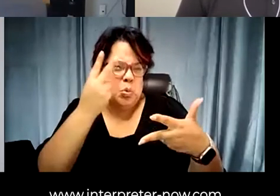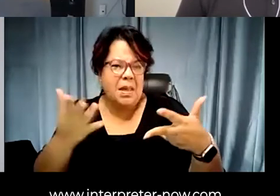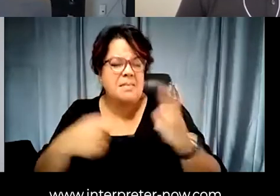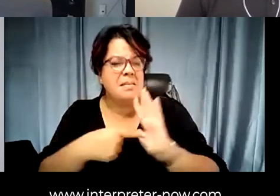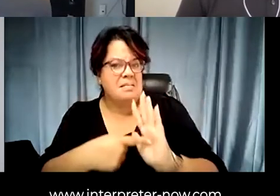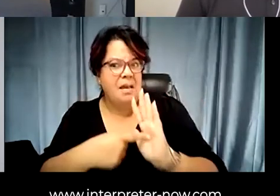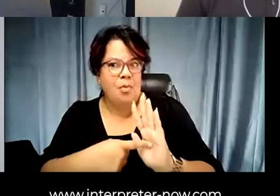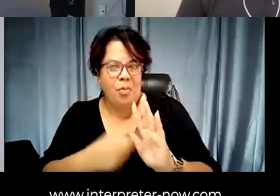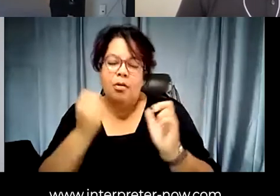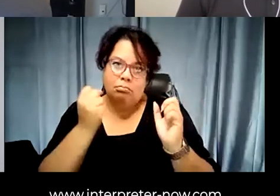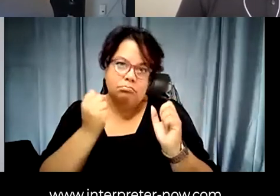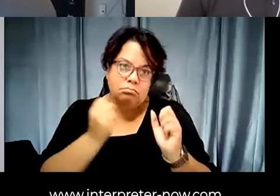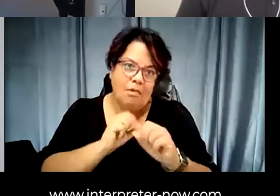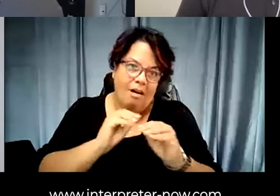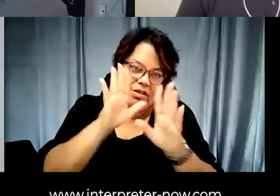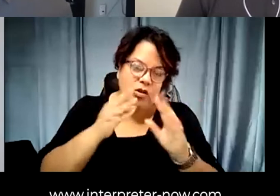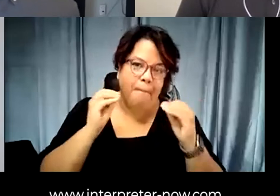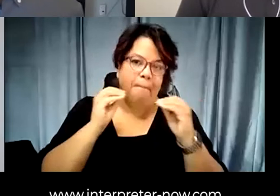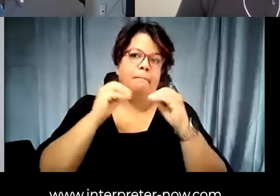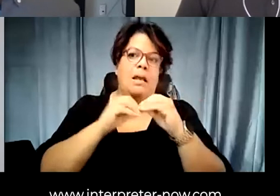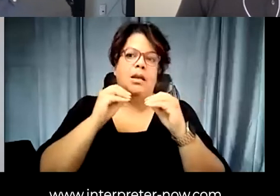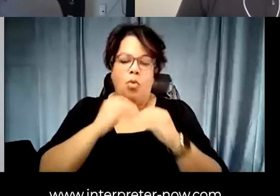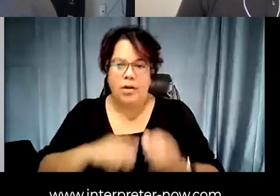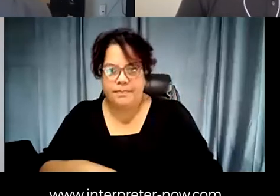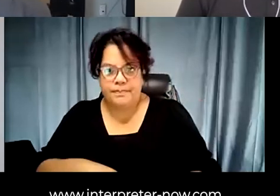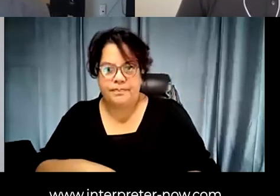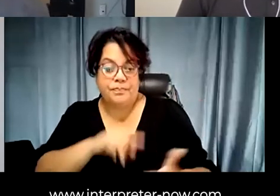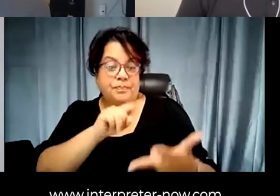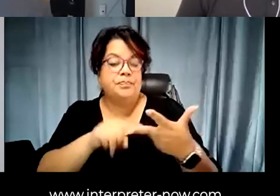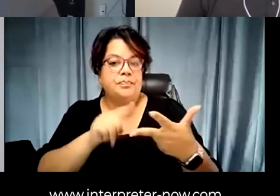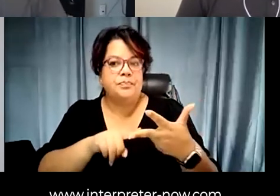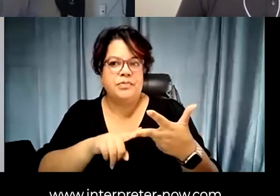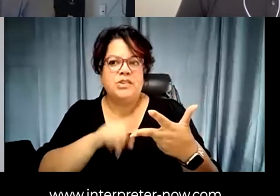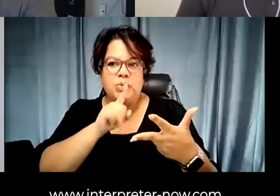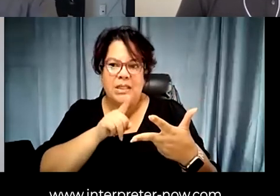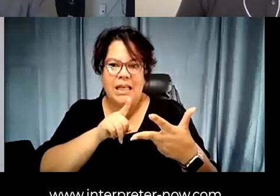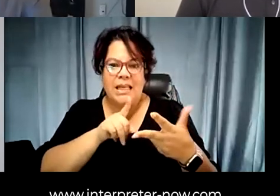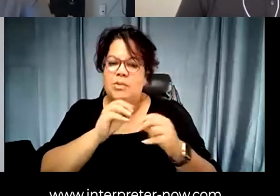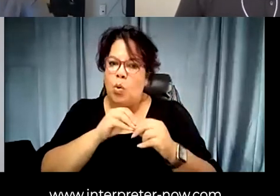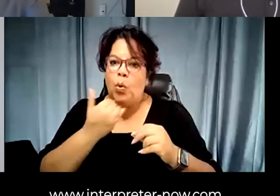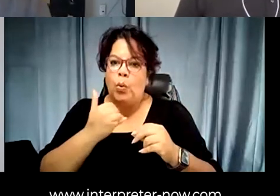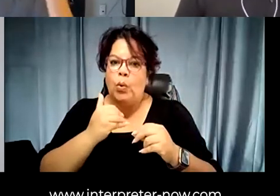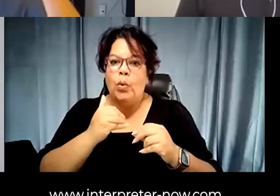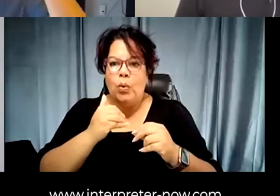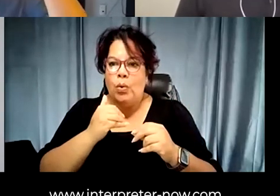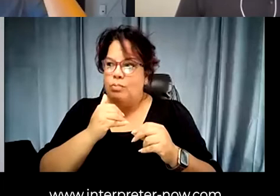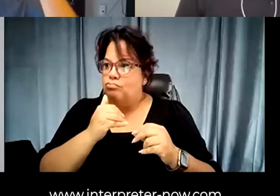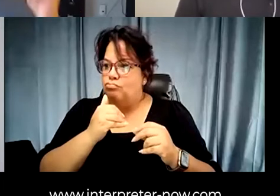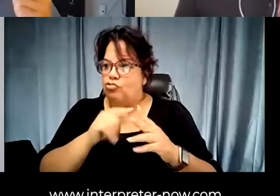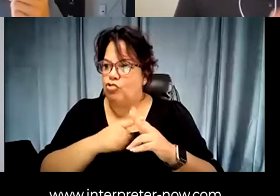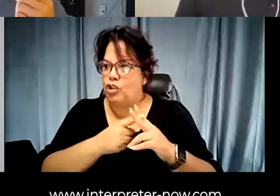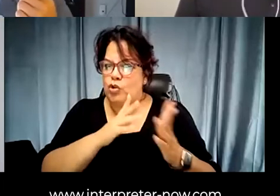but there are of course more. And then the third stage is where it really turns into a slippery slope. So this is